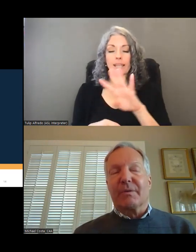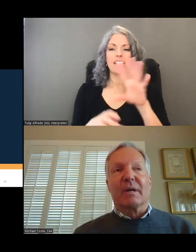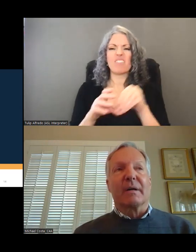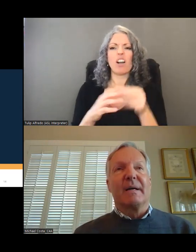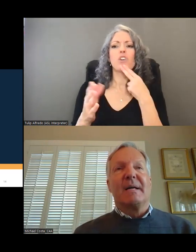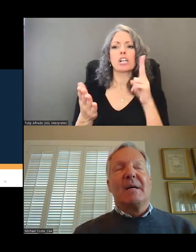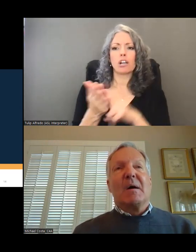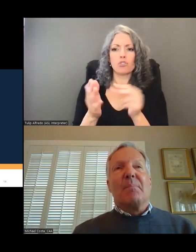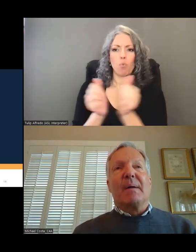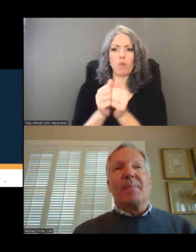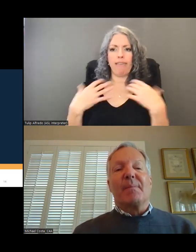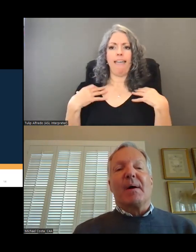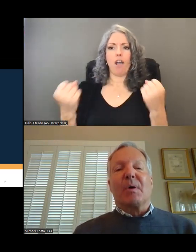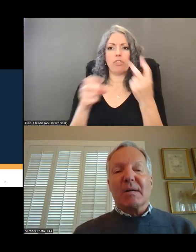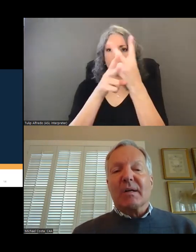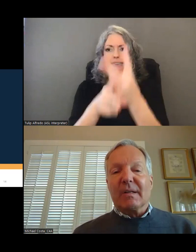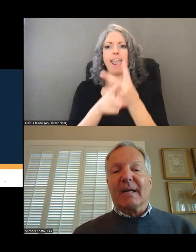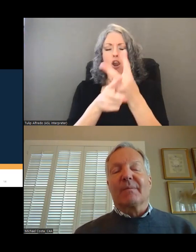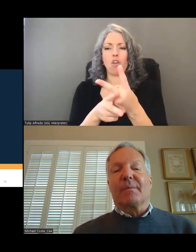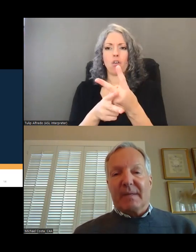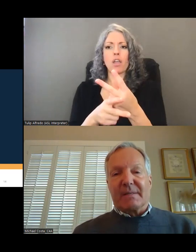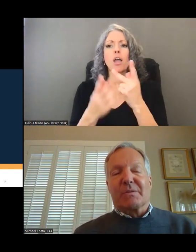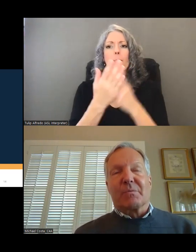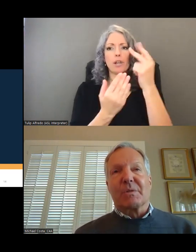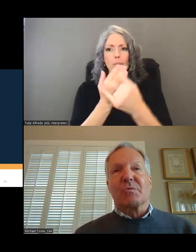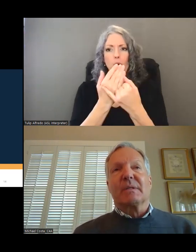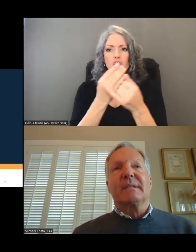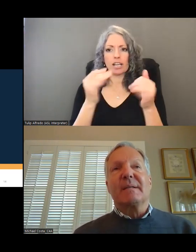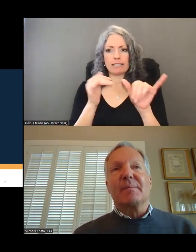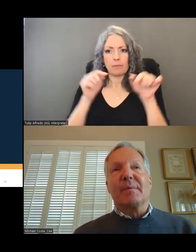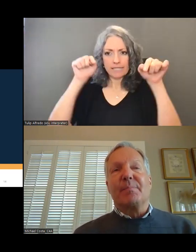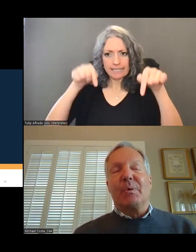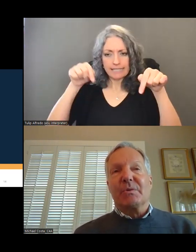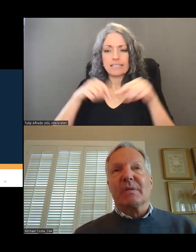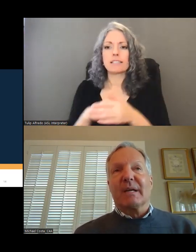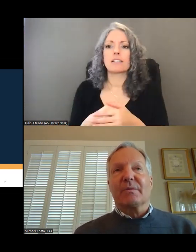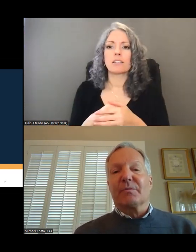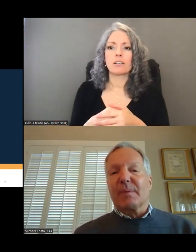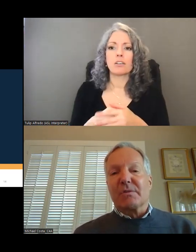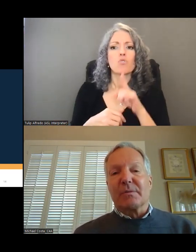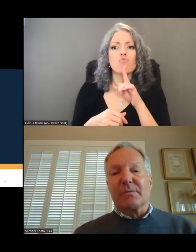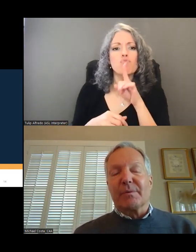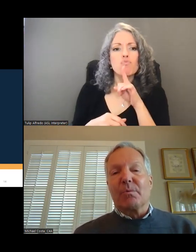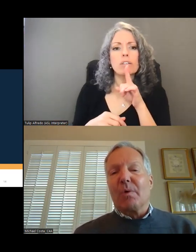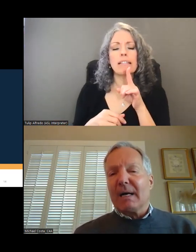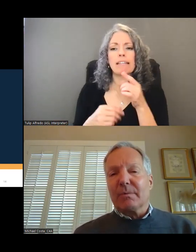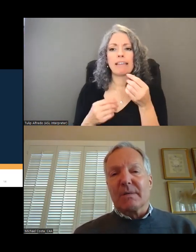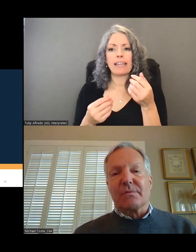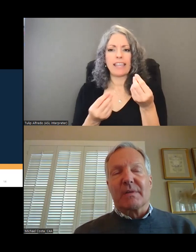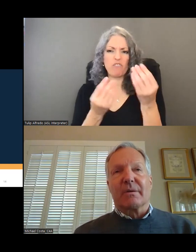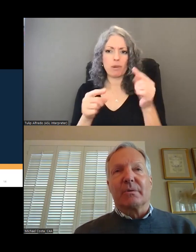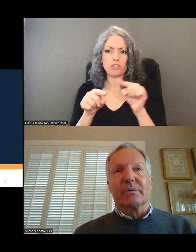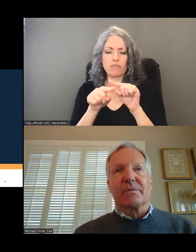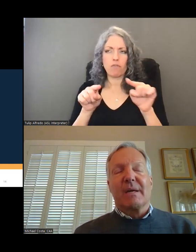contracting with healthcare. But a project like this, which really pulls together information from a wide